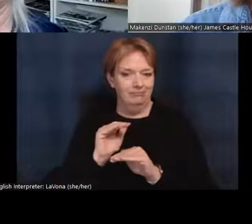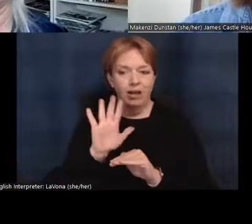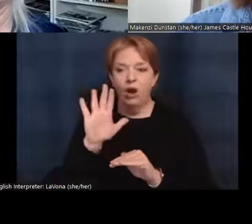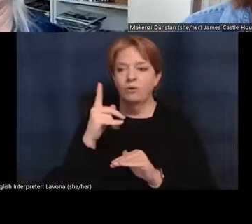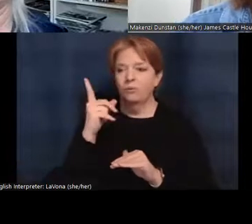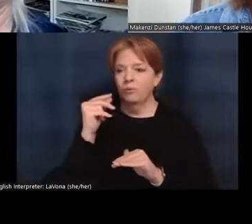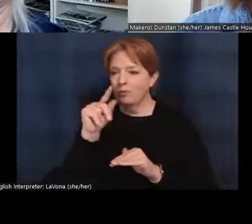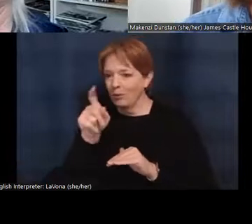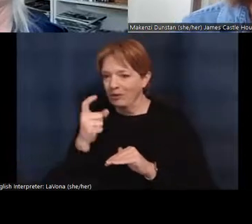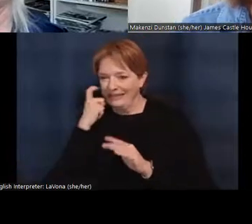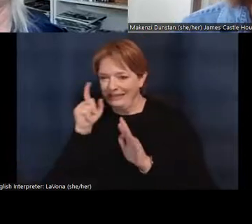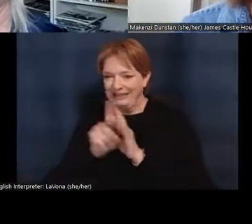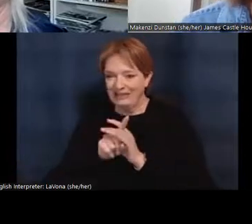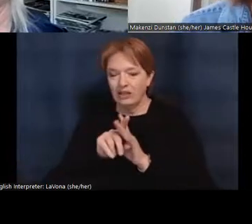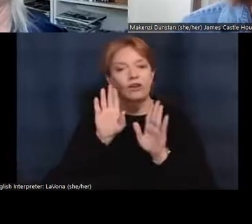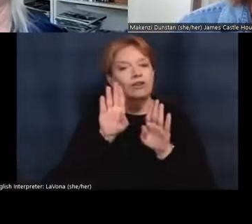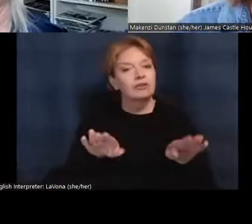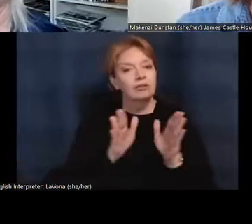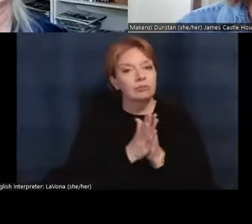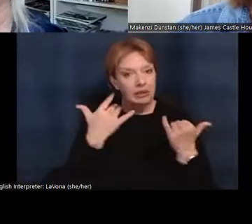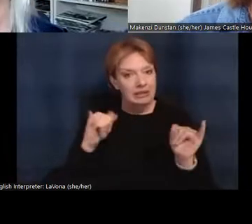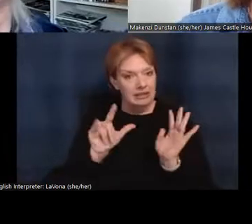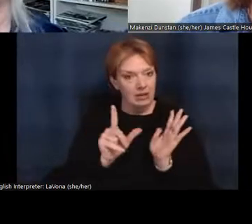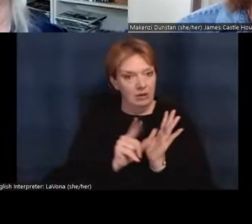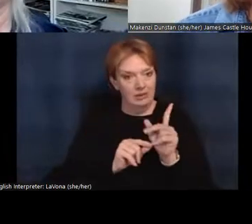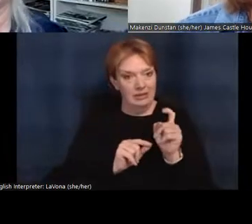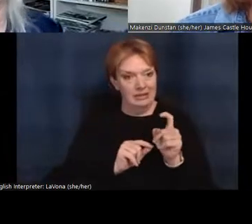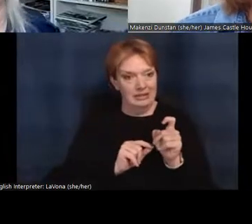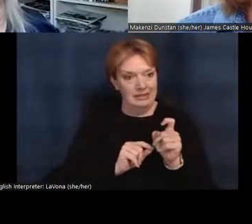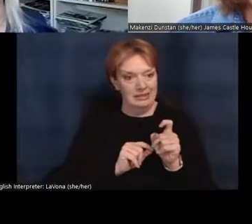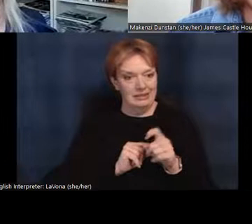one more question just came in. Are her children's books still in print? It's a great question.